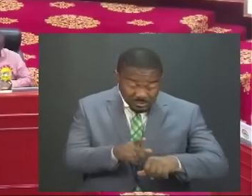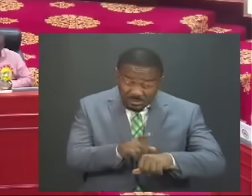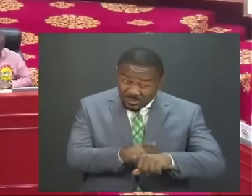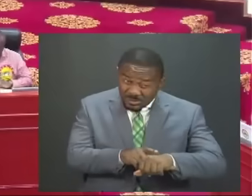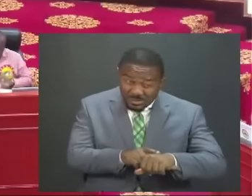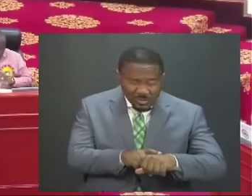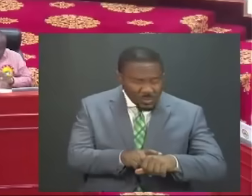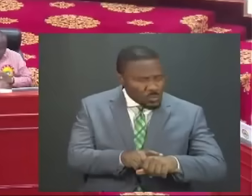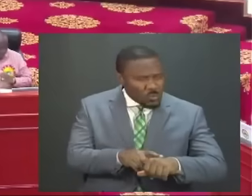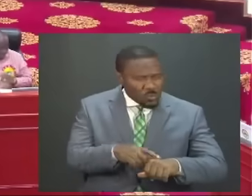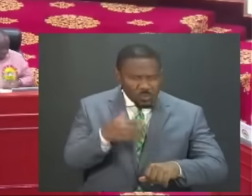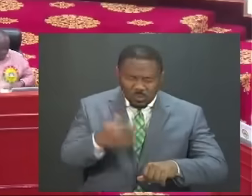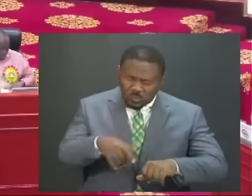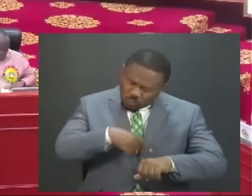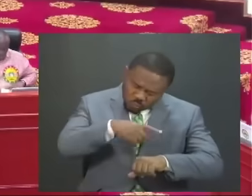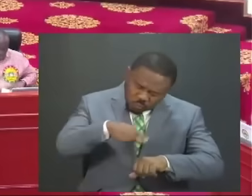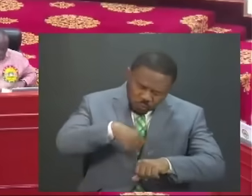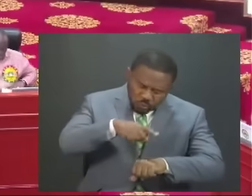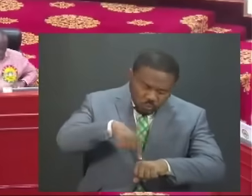considerable time